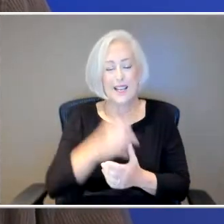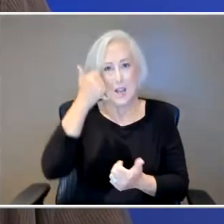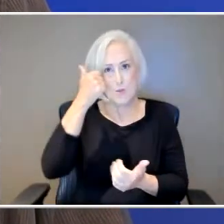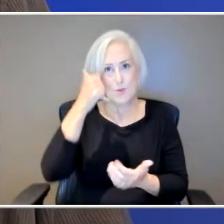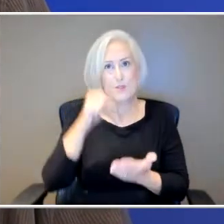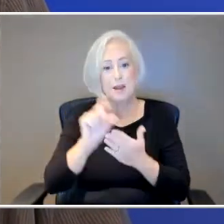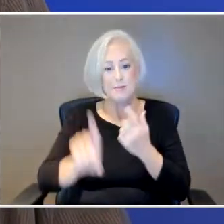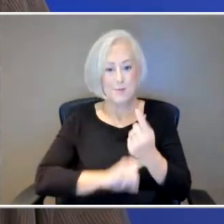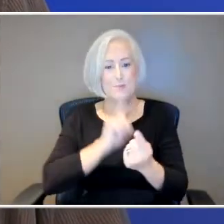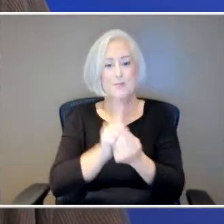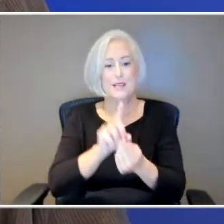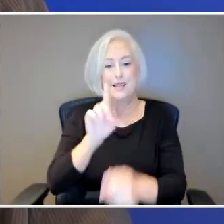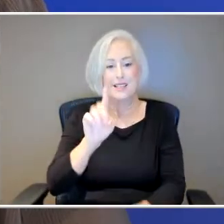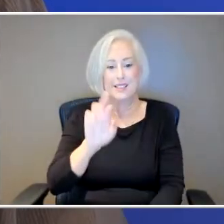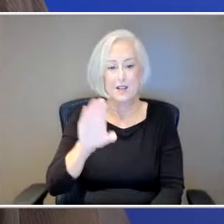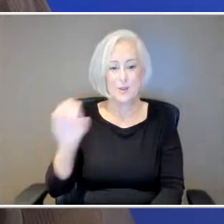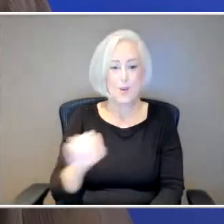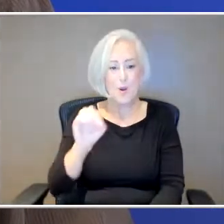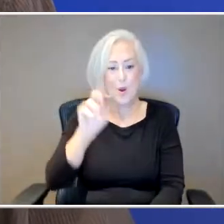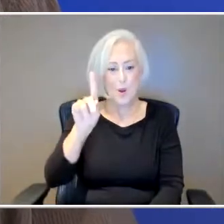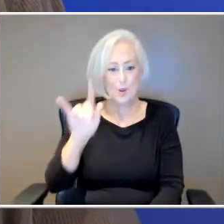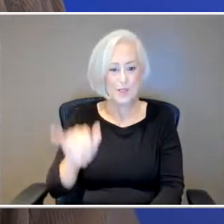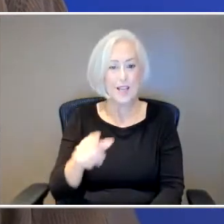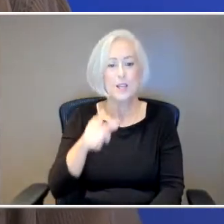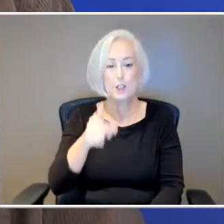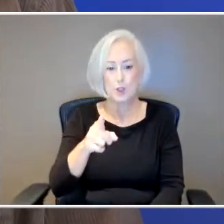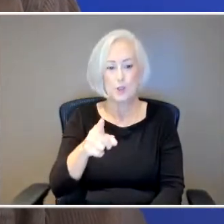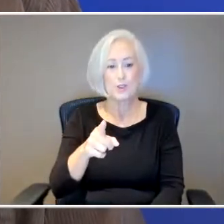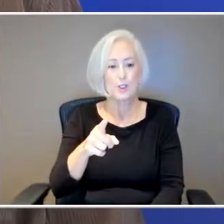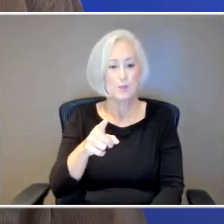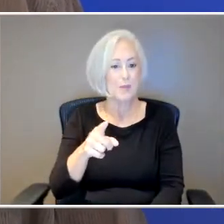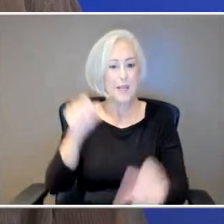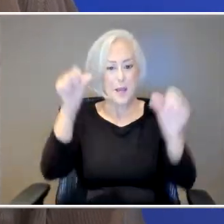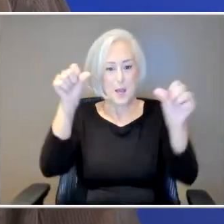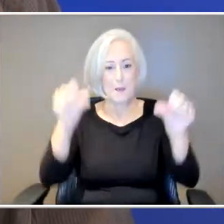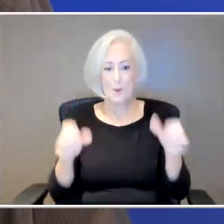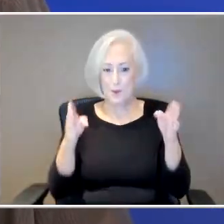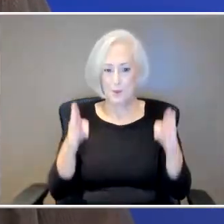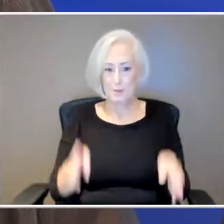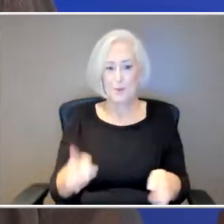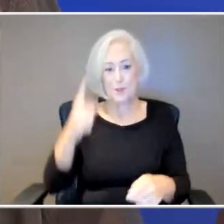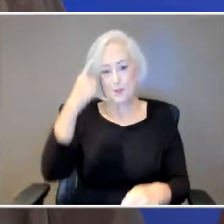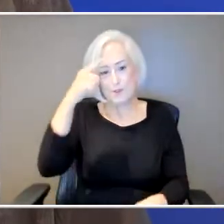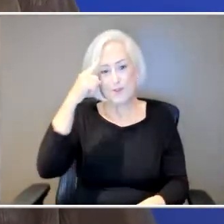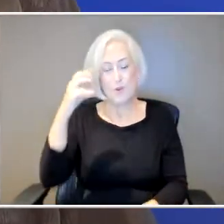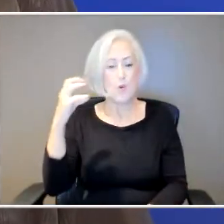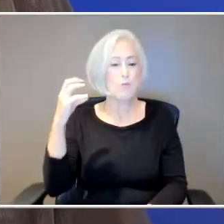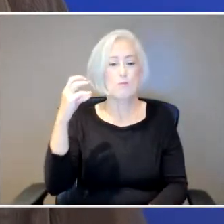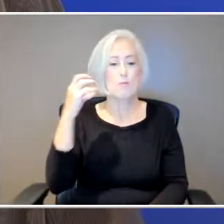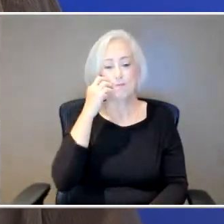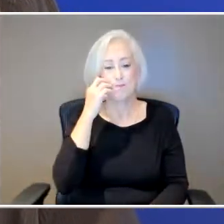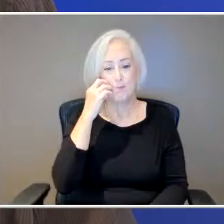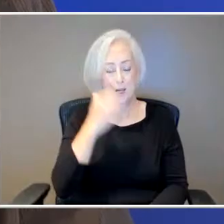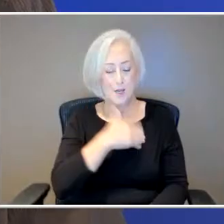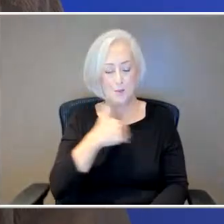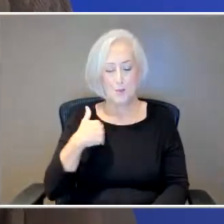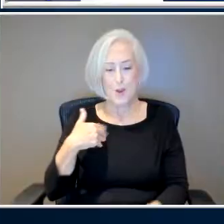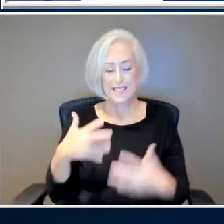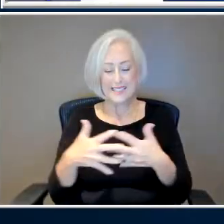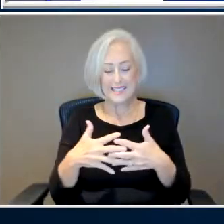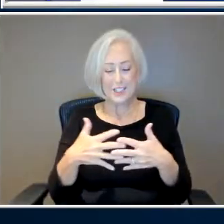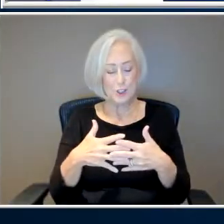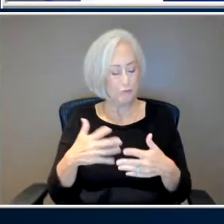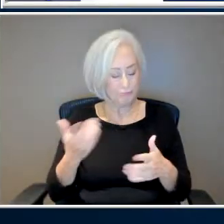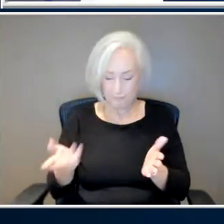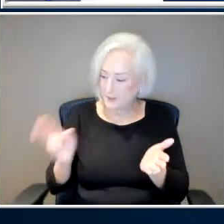a poster child for dense breast tissue, and that's what I feel like I'm doing. So sign me up. I'll go speak at a conference.